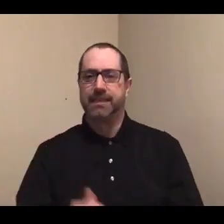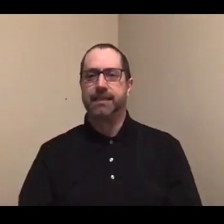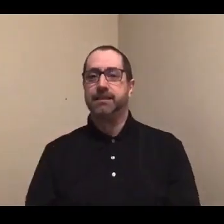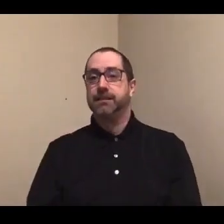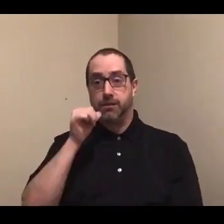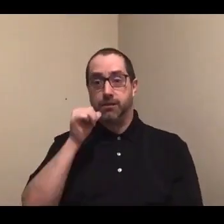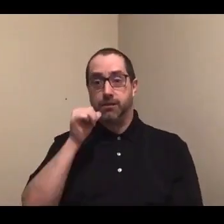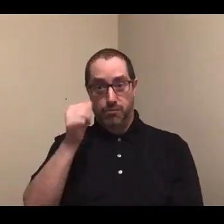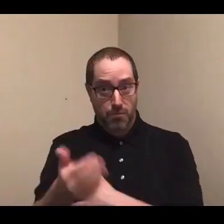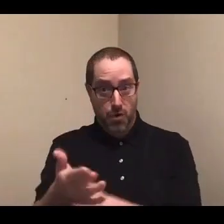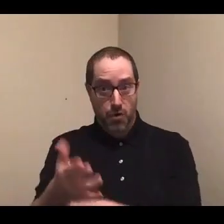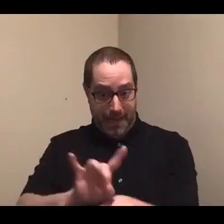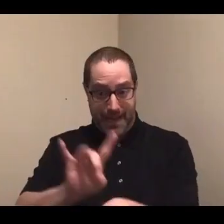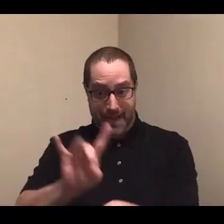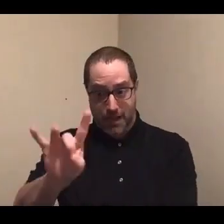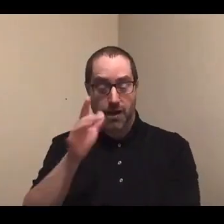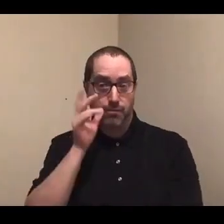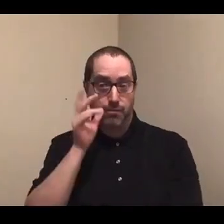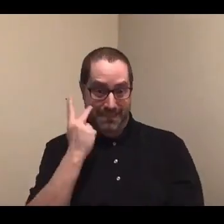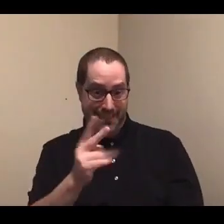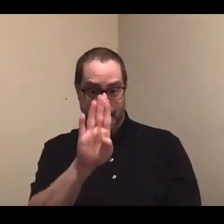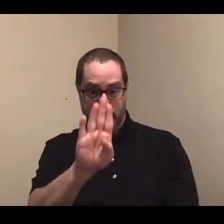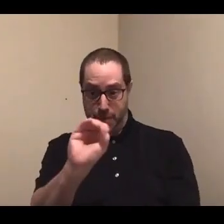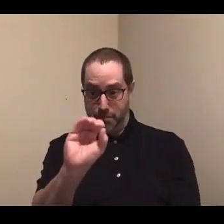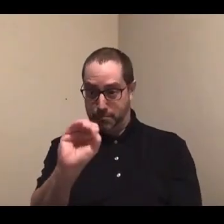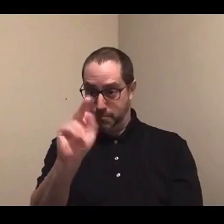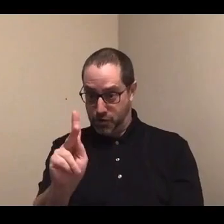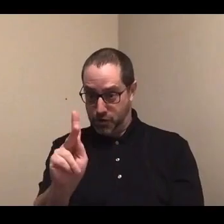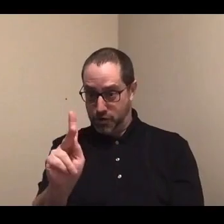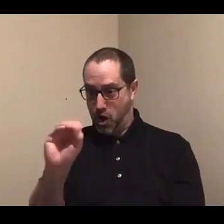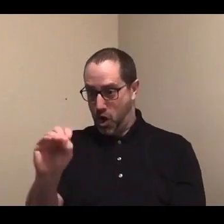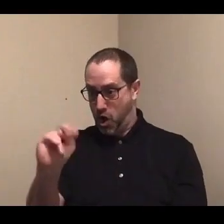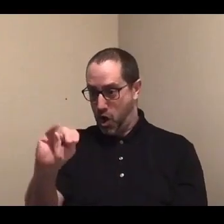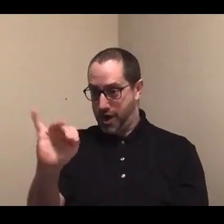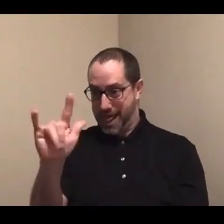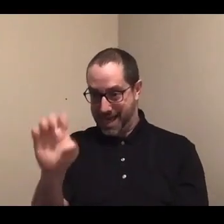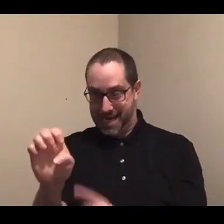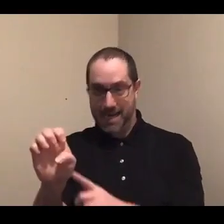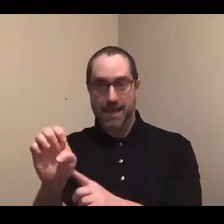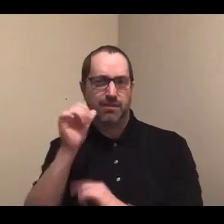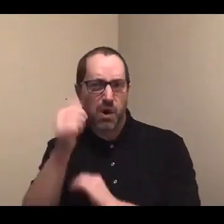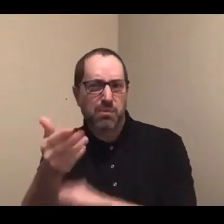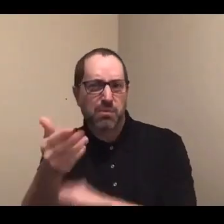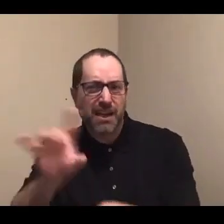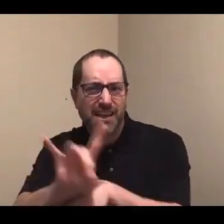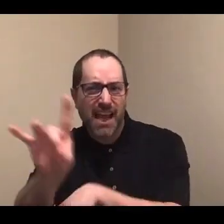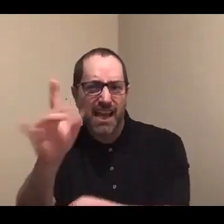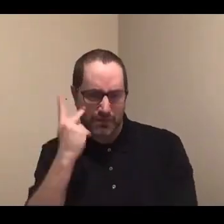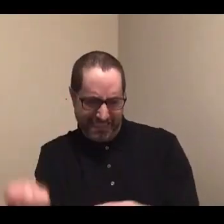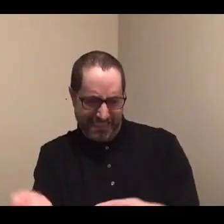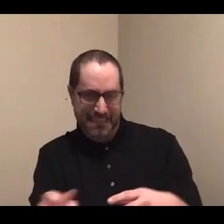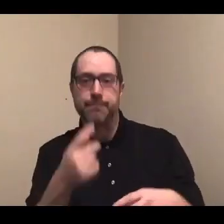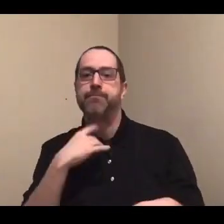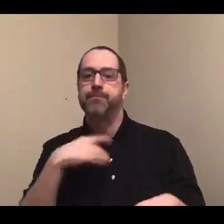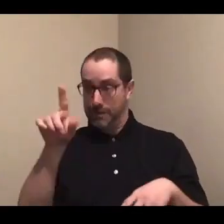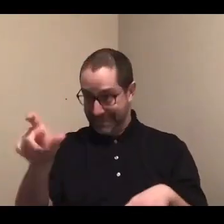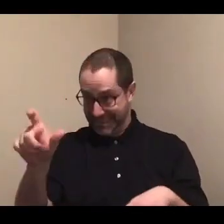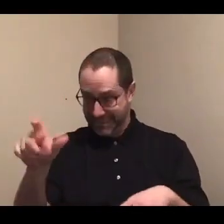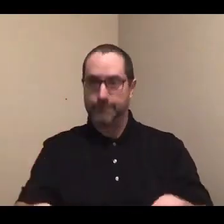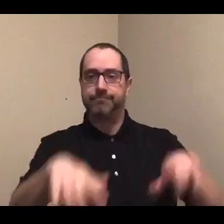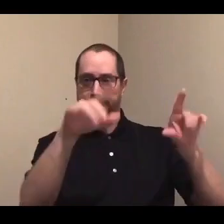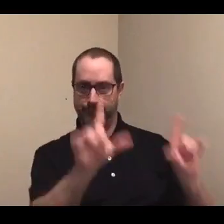link. So when you click that link, you are going to come to the landing page of the booking system, which you're seeing now. And